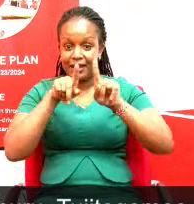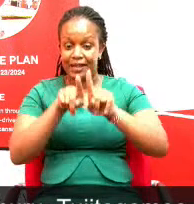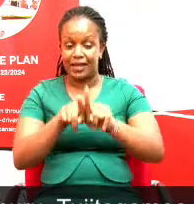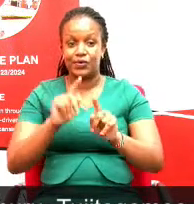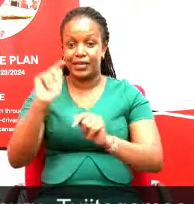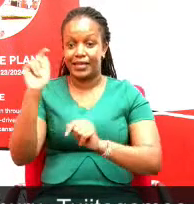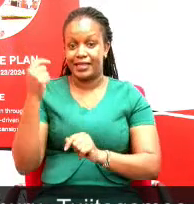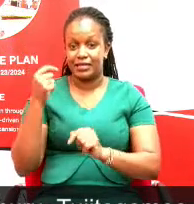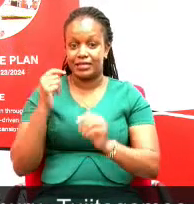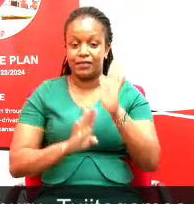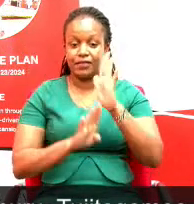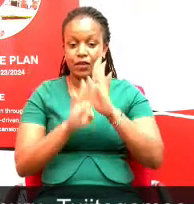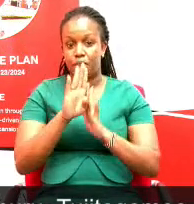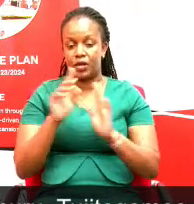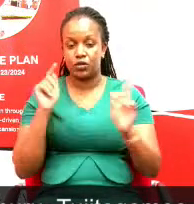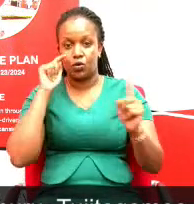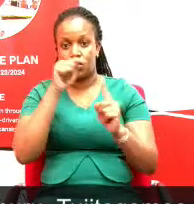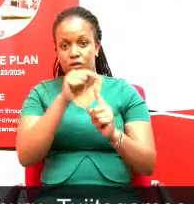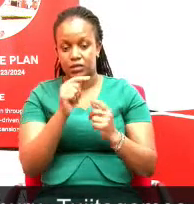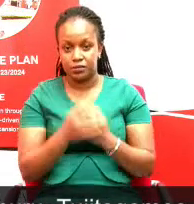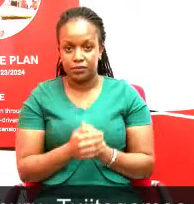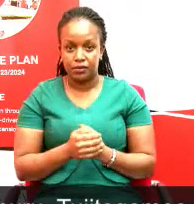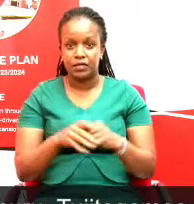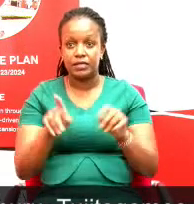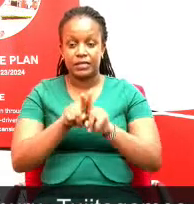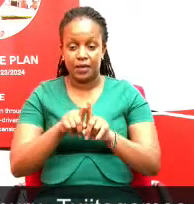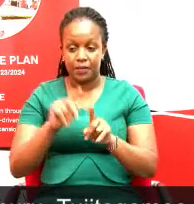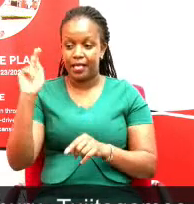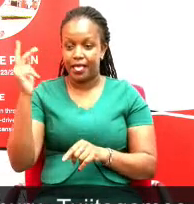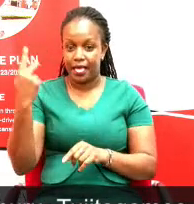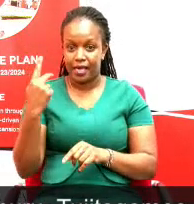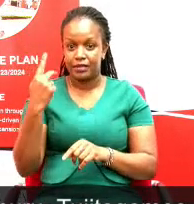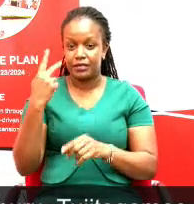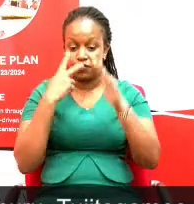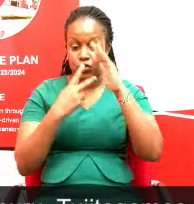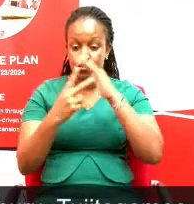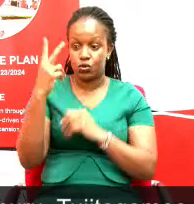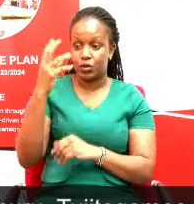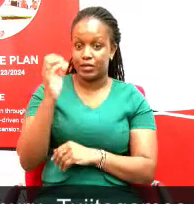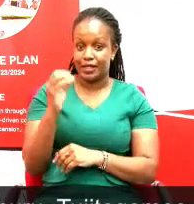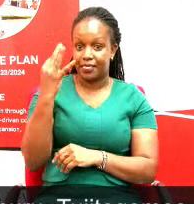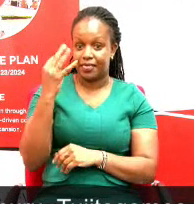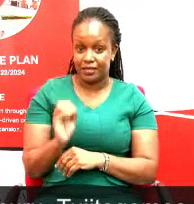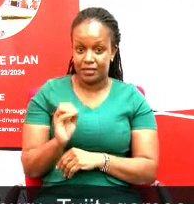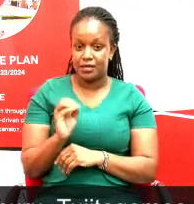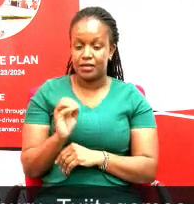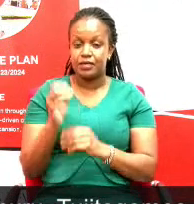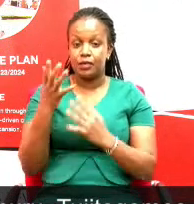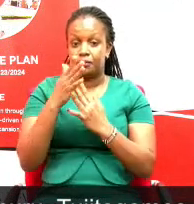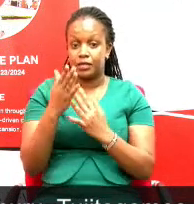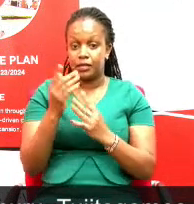goals as spelled out in our Kenya's Vision 2030, the medium-term plan,